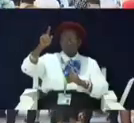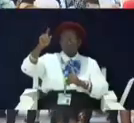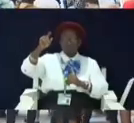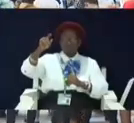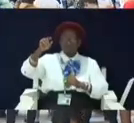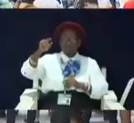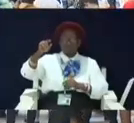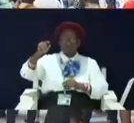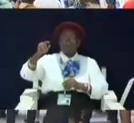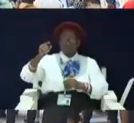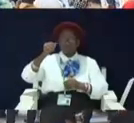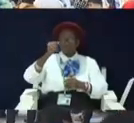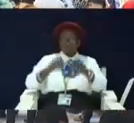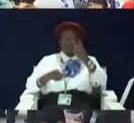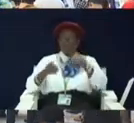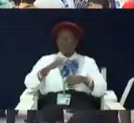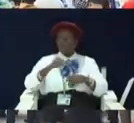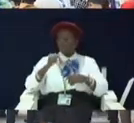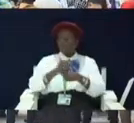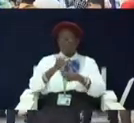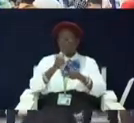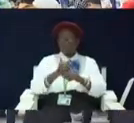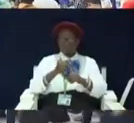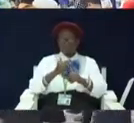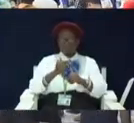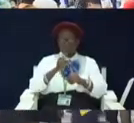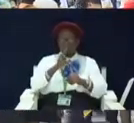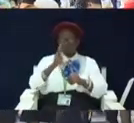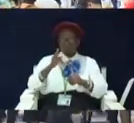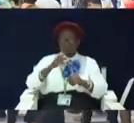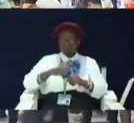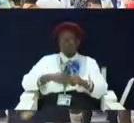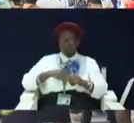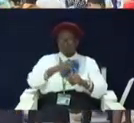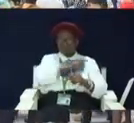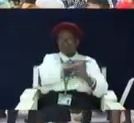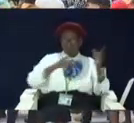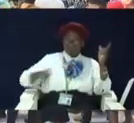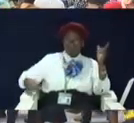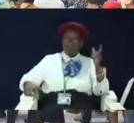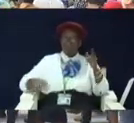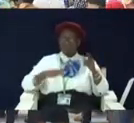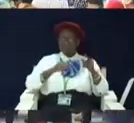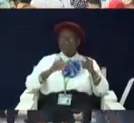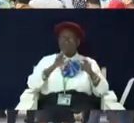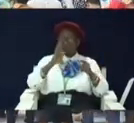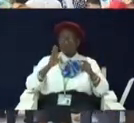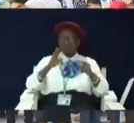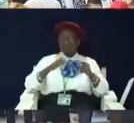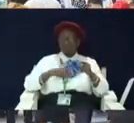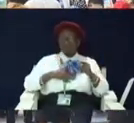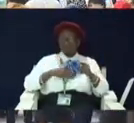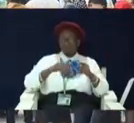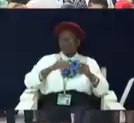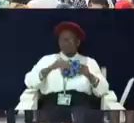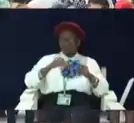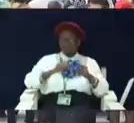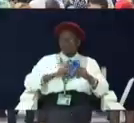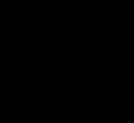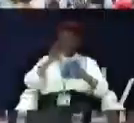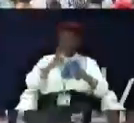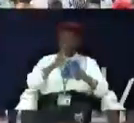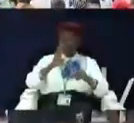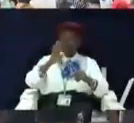Come and be my Lord. Come and be my Savior. Now we do your will from now on.